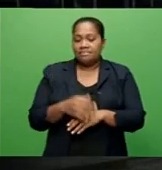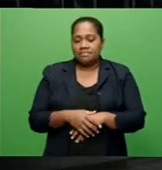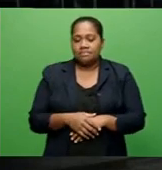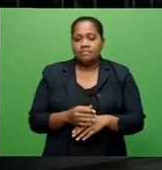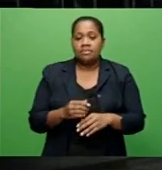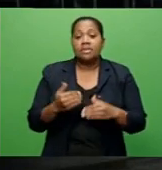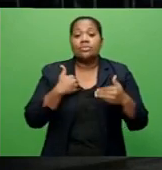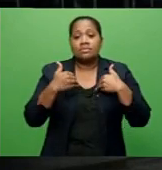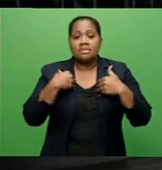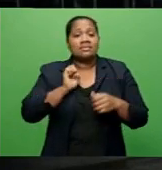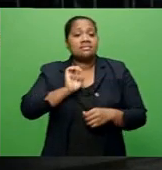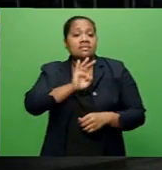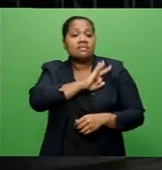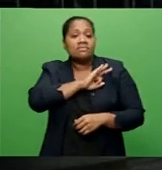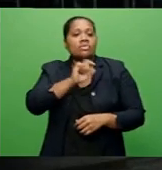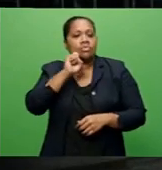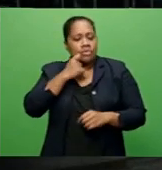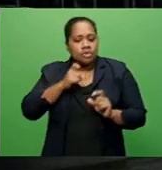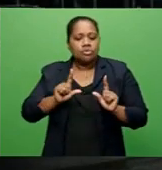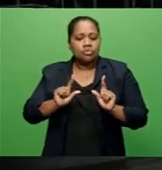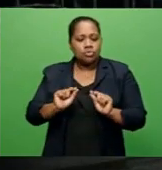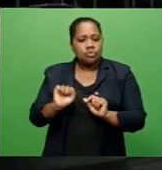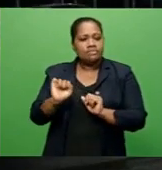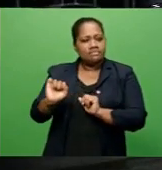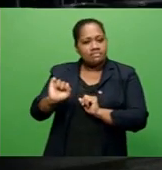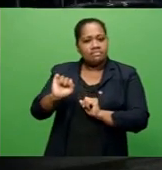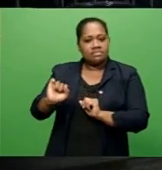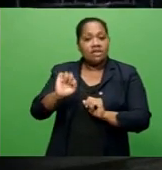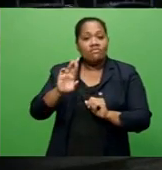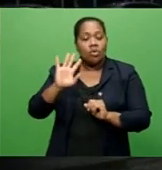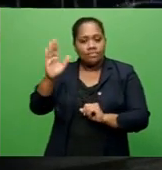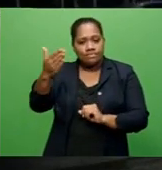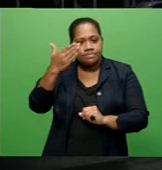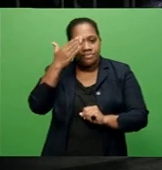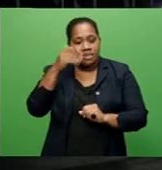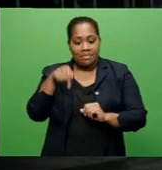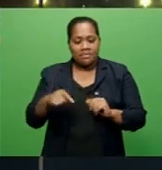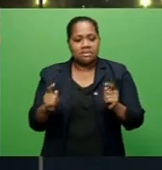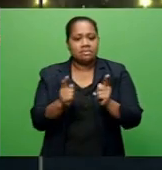staff will take its direction from the outcomes of this meeting. Edwin.